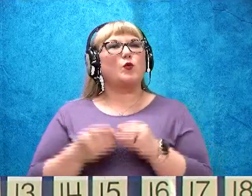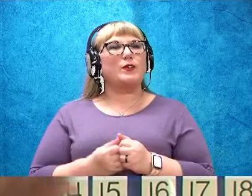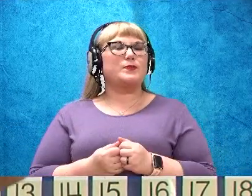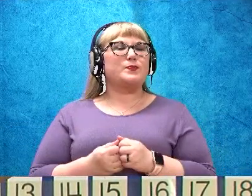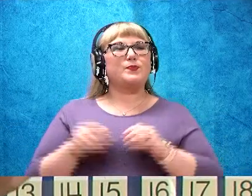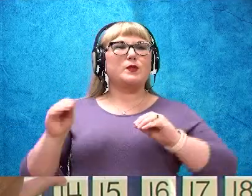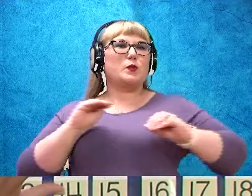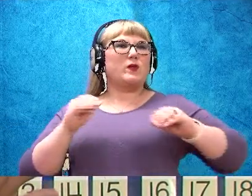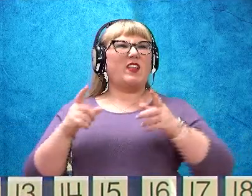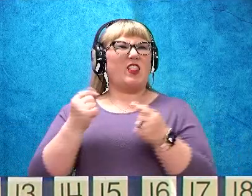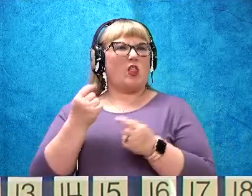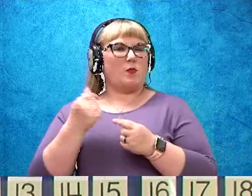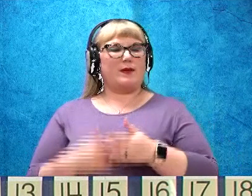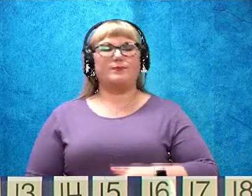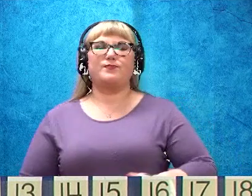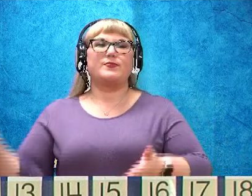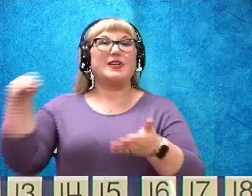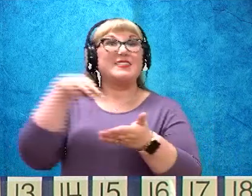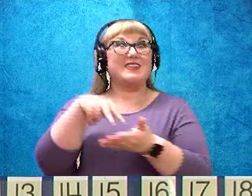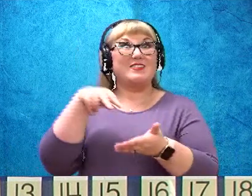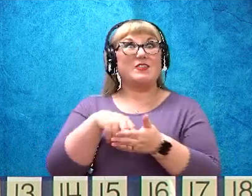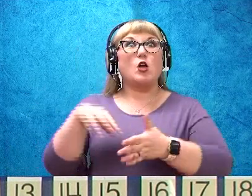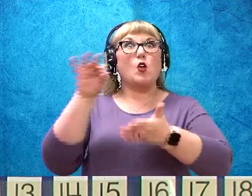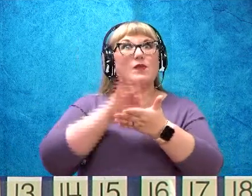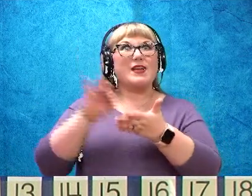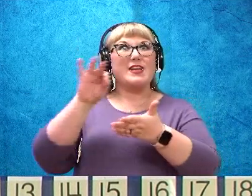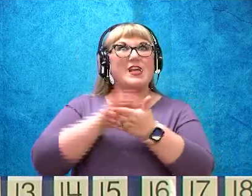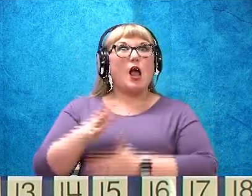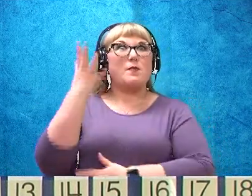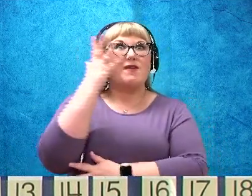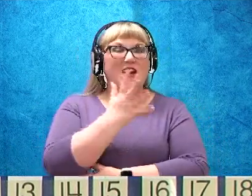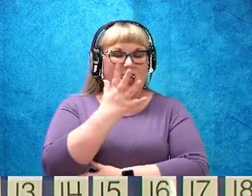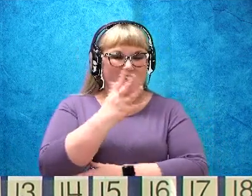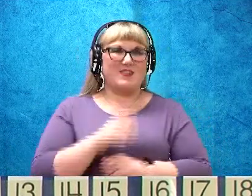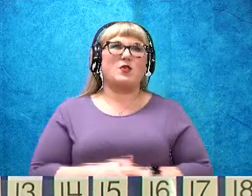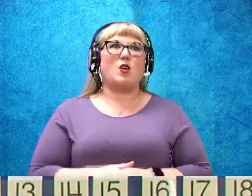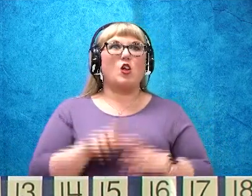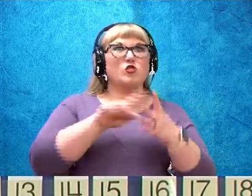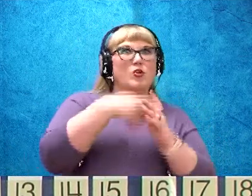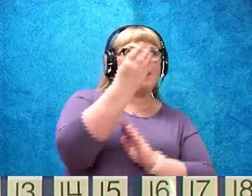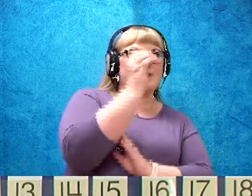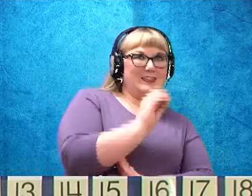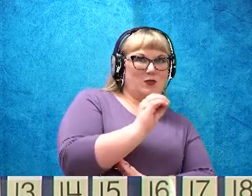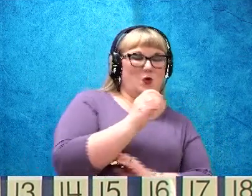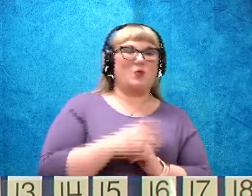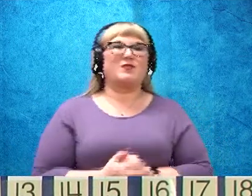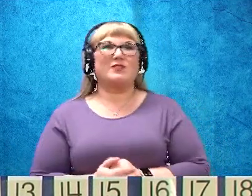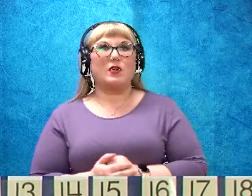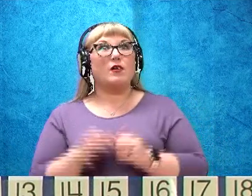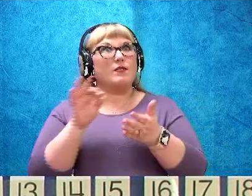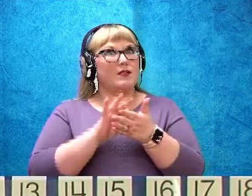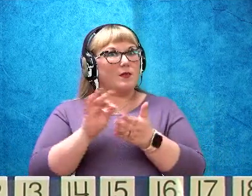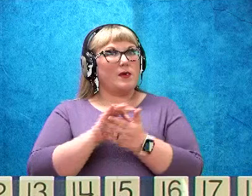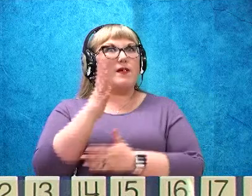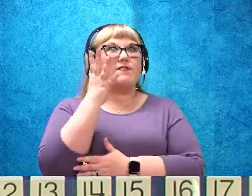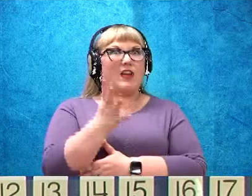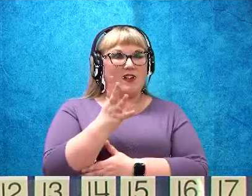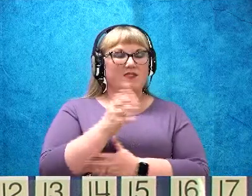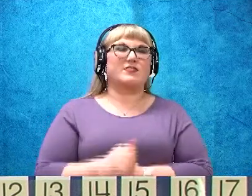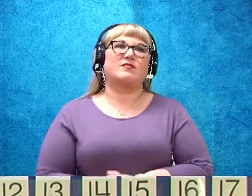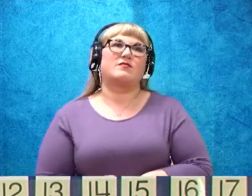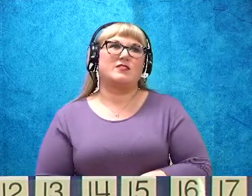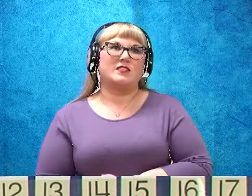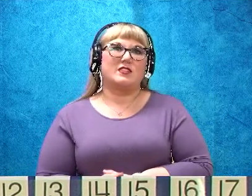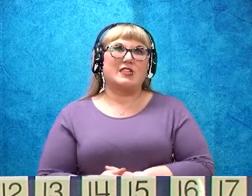you stand up, and we're going to count by fives starting at 0. When we count by fives, we're going to punch it out, and